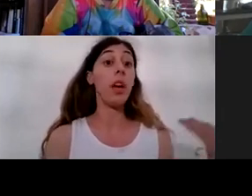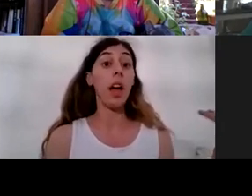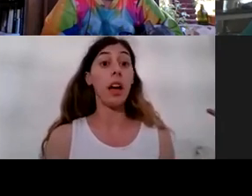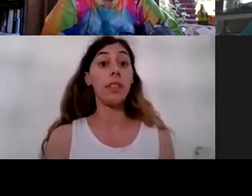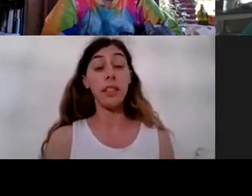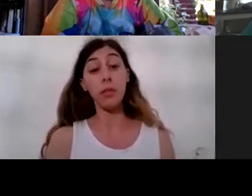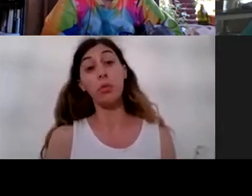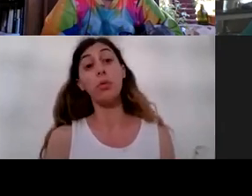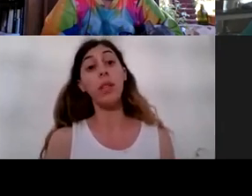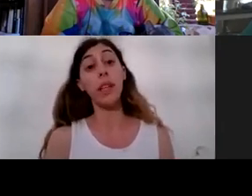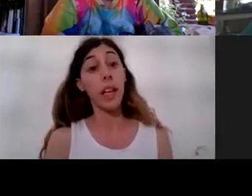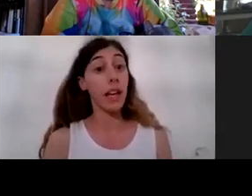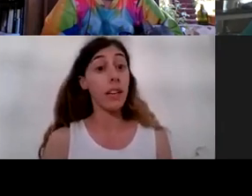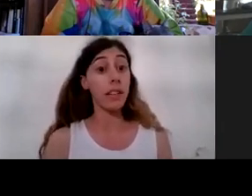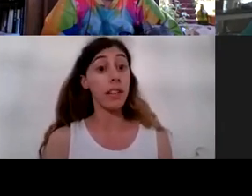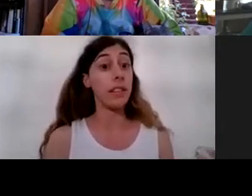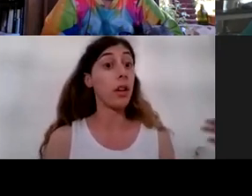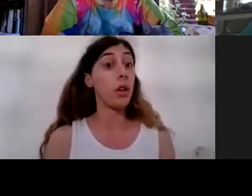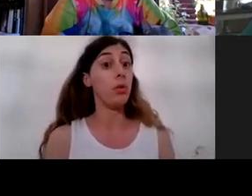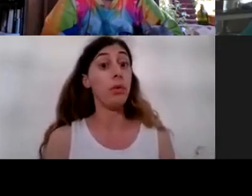version,